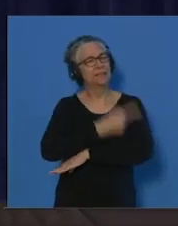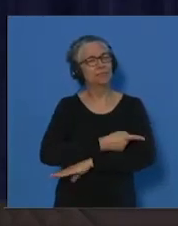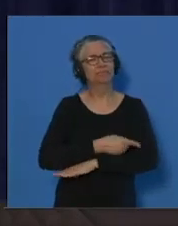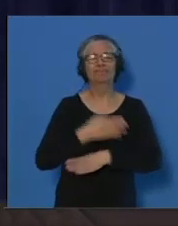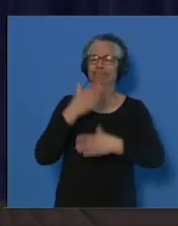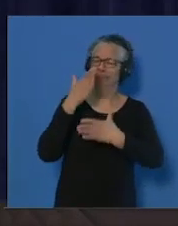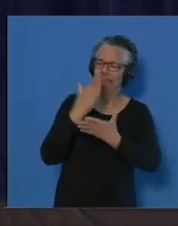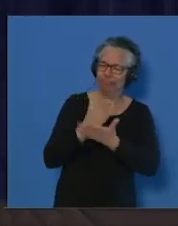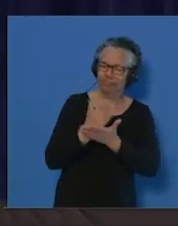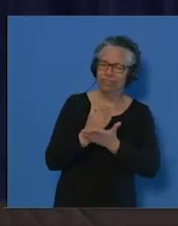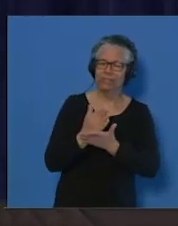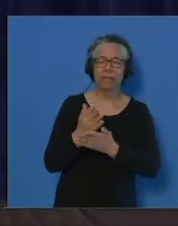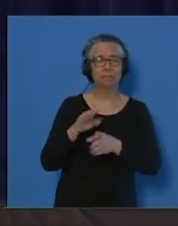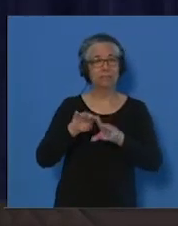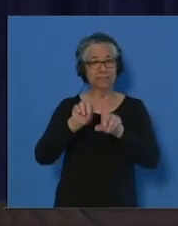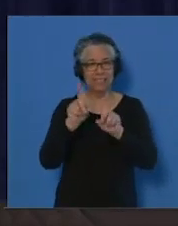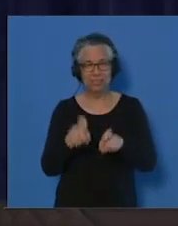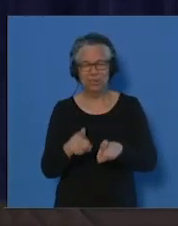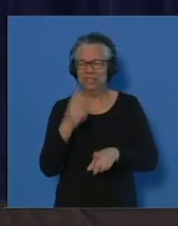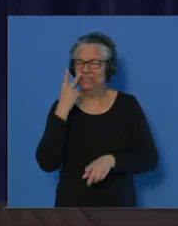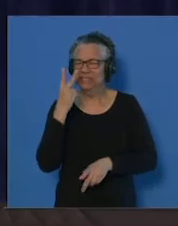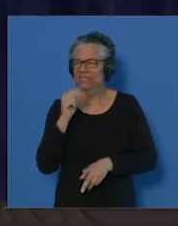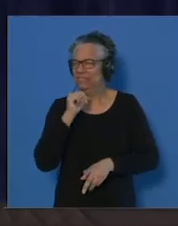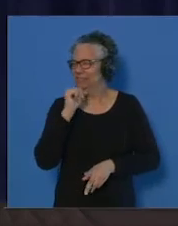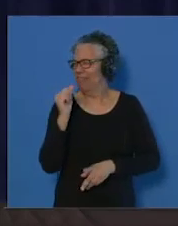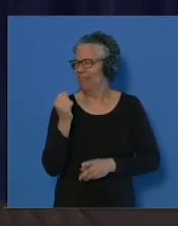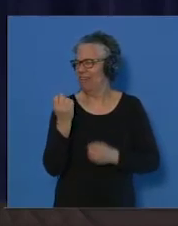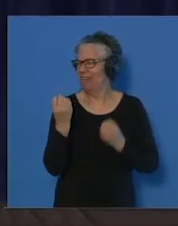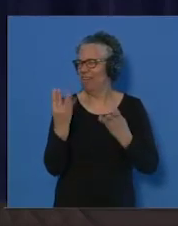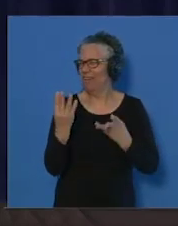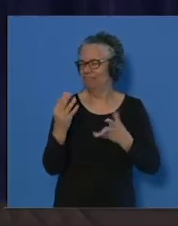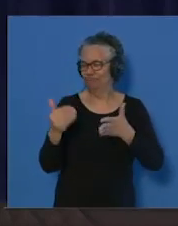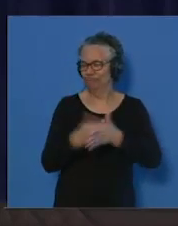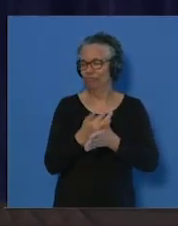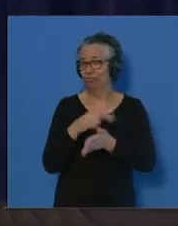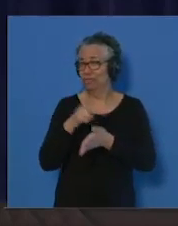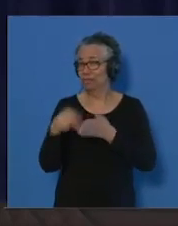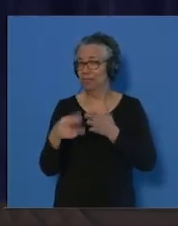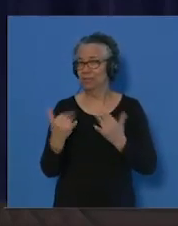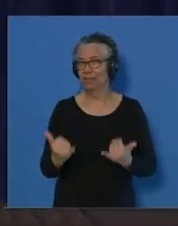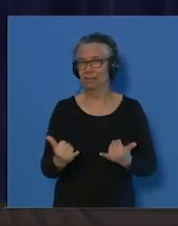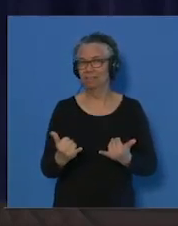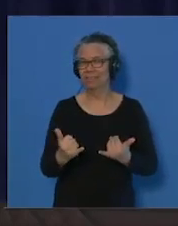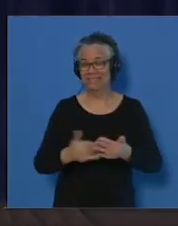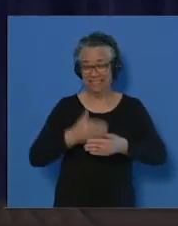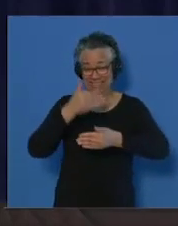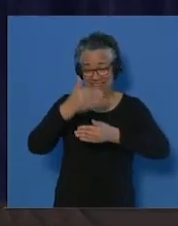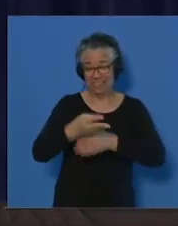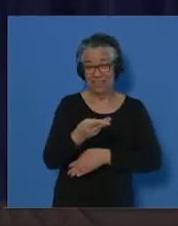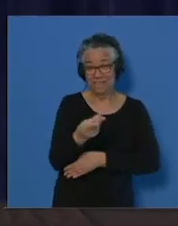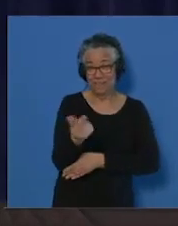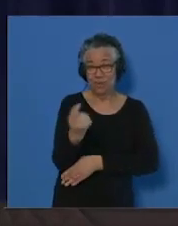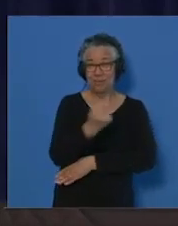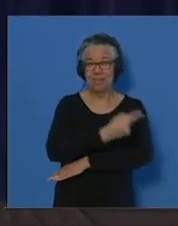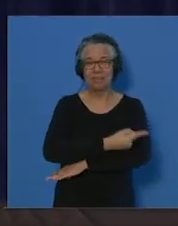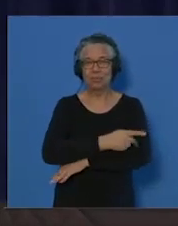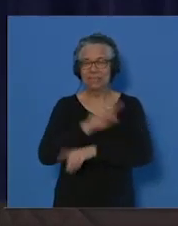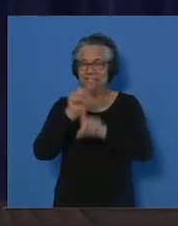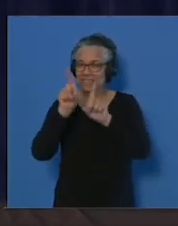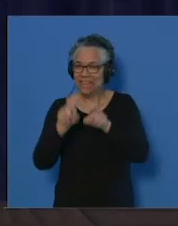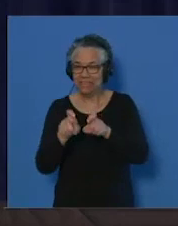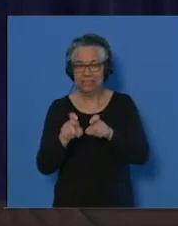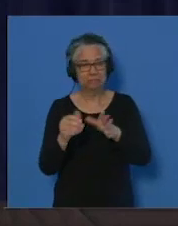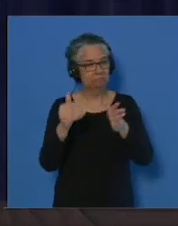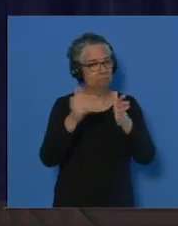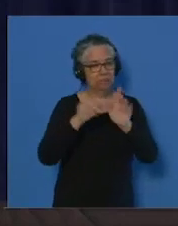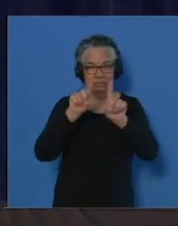from testing, so as you see, there are not a lot of new results today. Over the next few days, we will be testing and